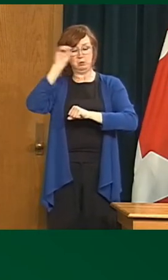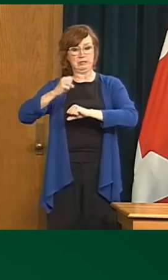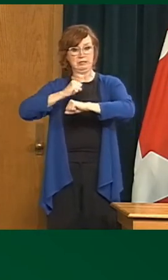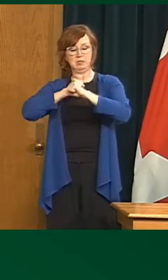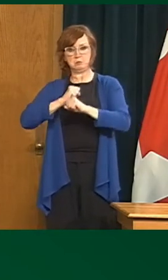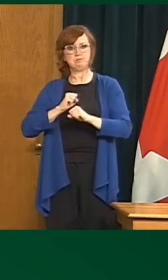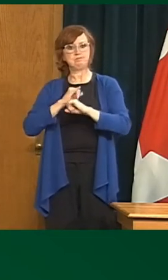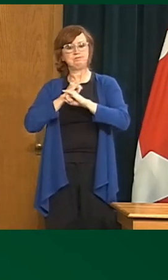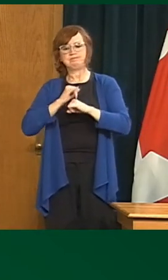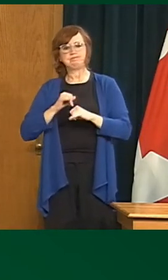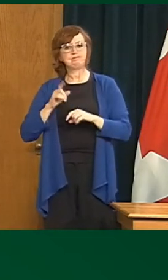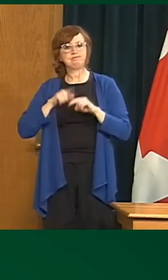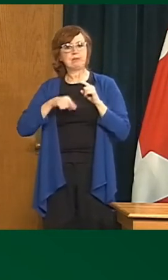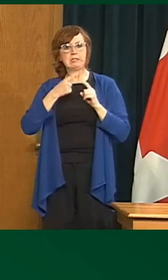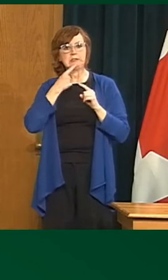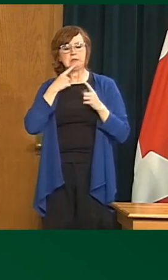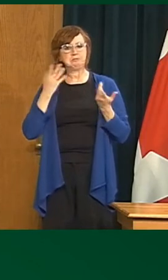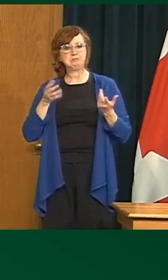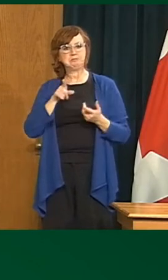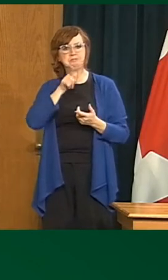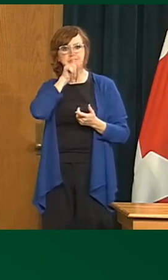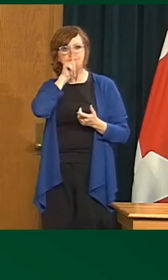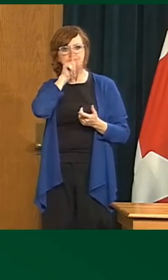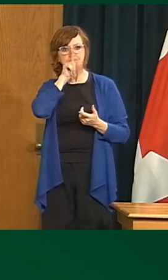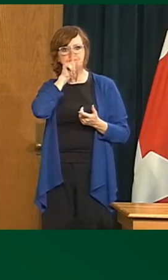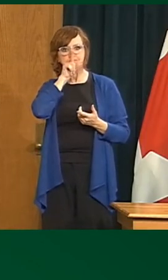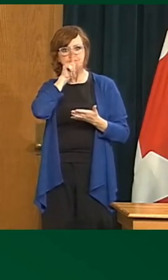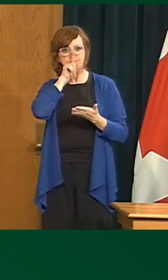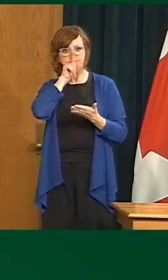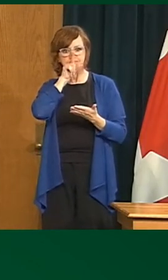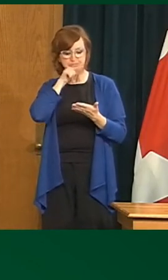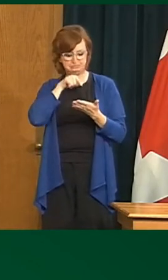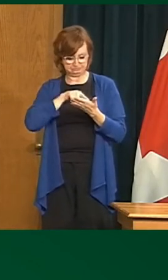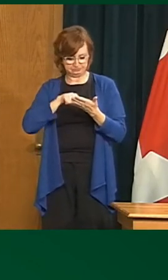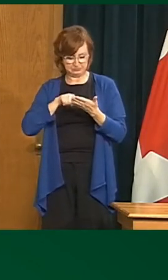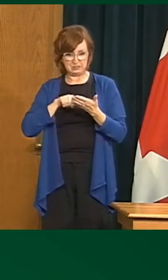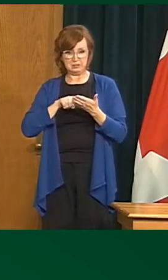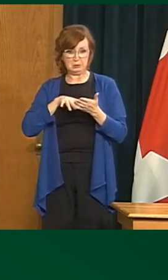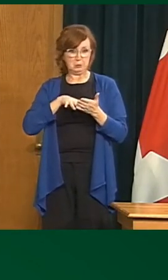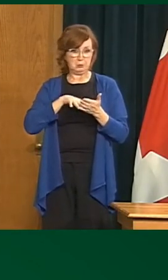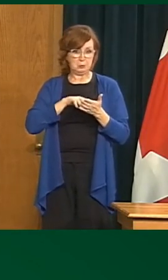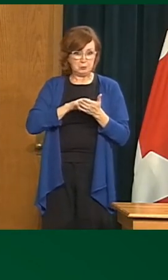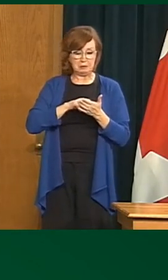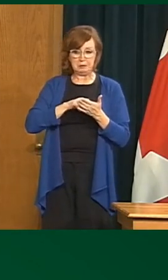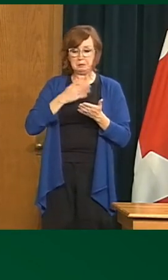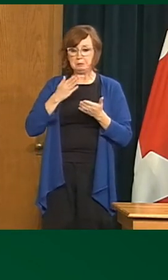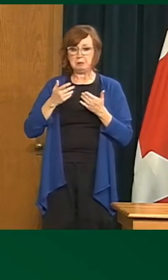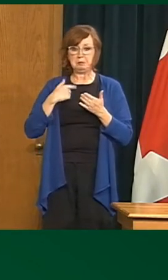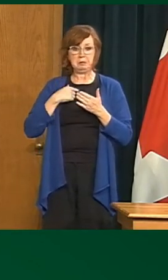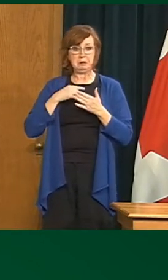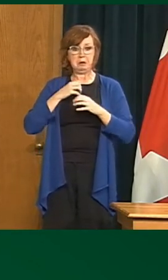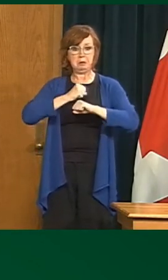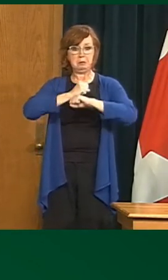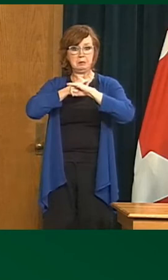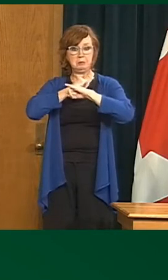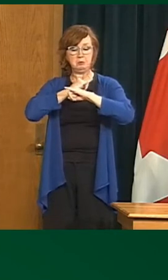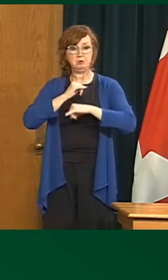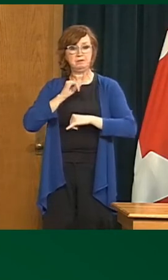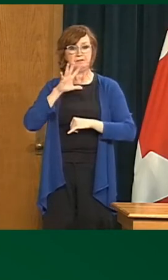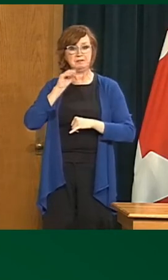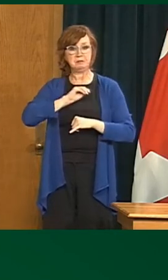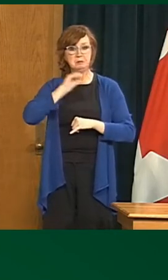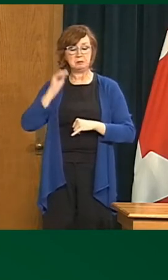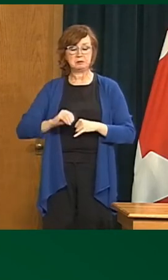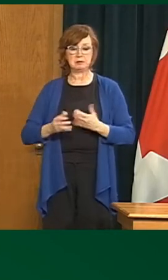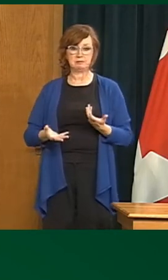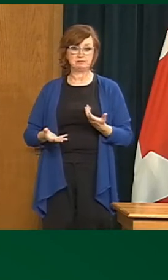it's deployed, it's used both for measuring how wide COVID-19